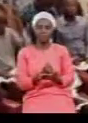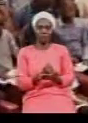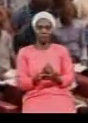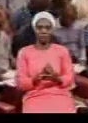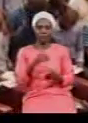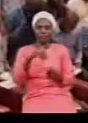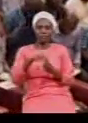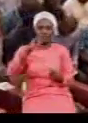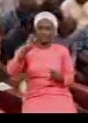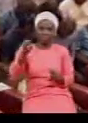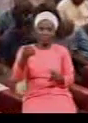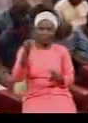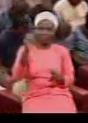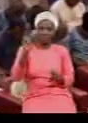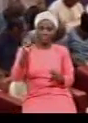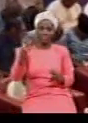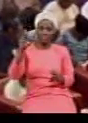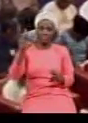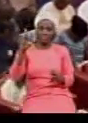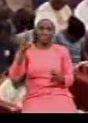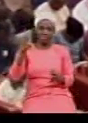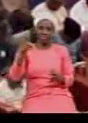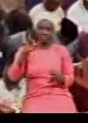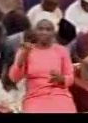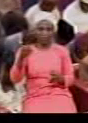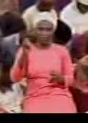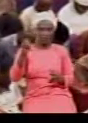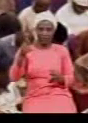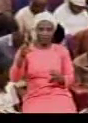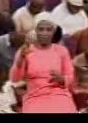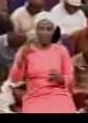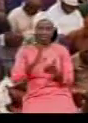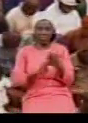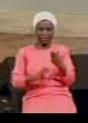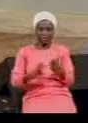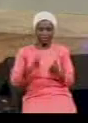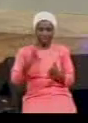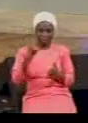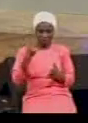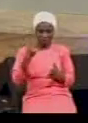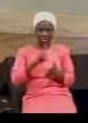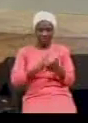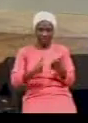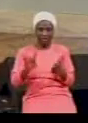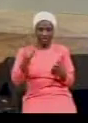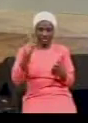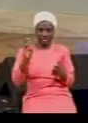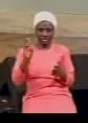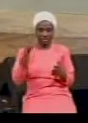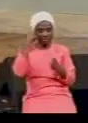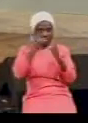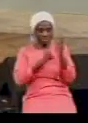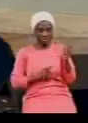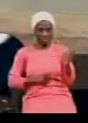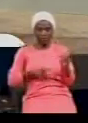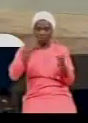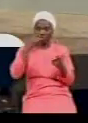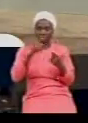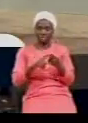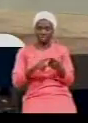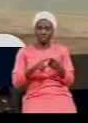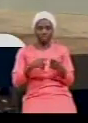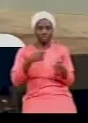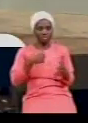Jeremiah chapter 1 verse 7. But the Lord said unto me,